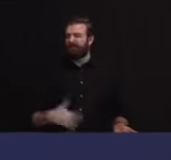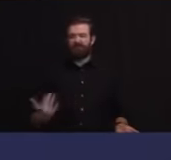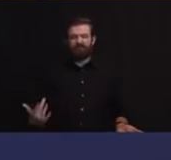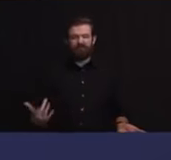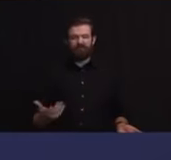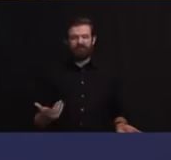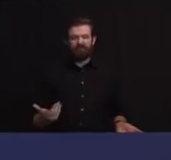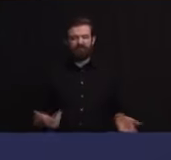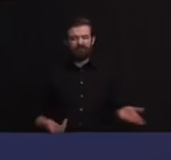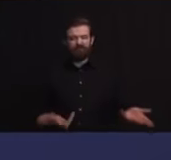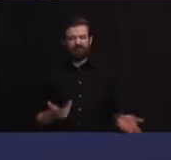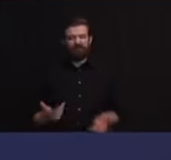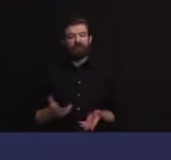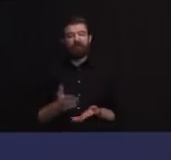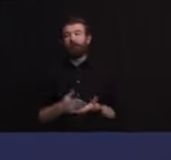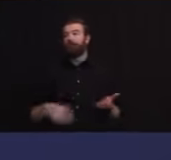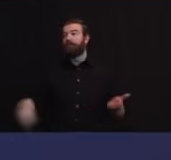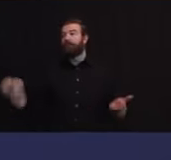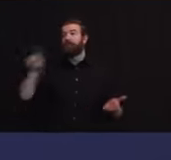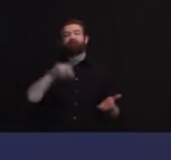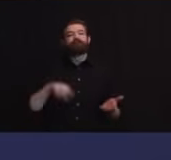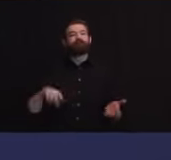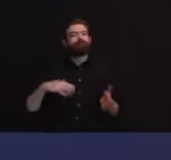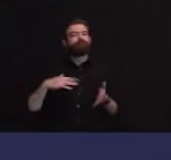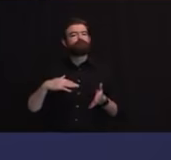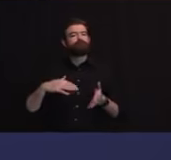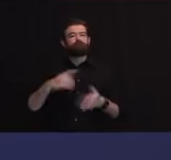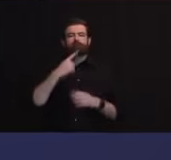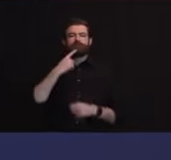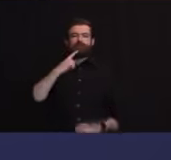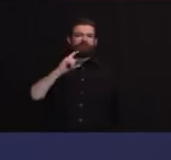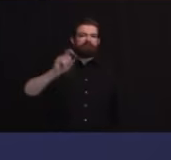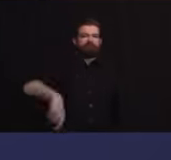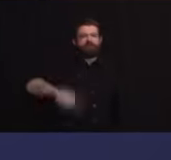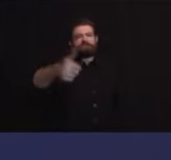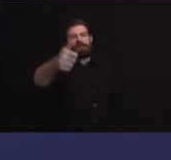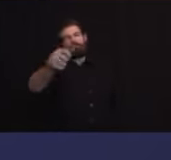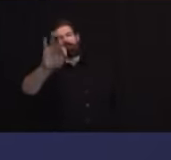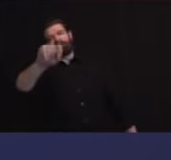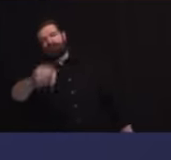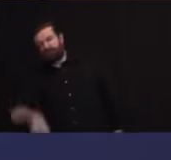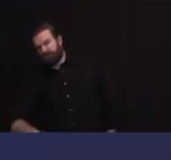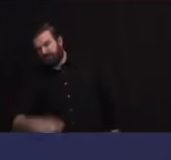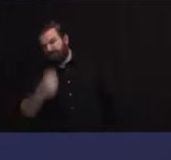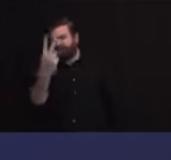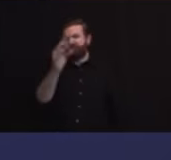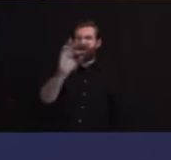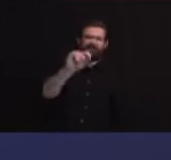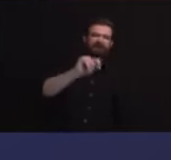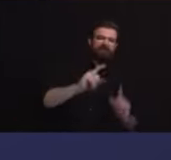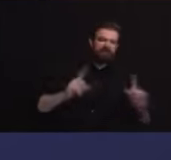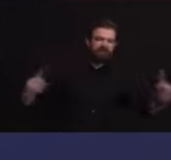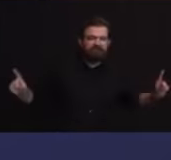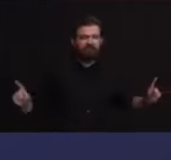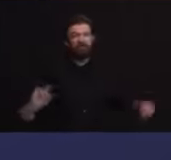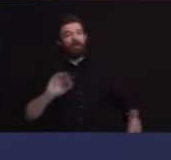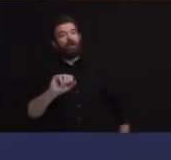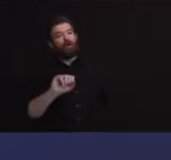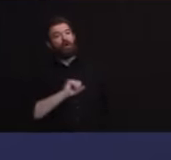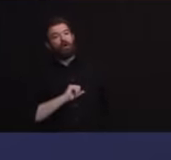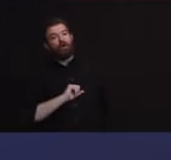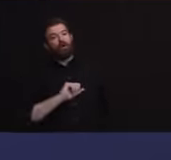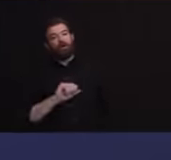experts are saying, you should be 10 or 12 feet if somebody sneezes, but if nobody's coughing or sneezing, then 3 feet might be fine.